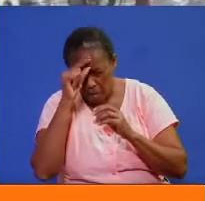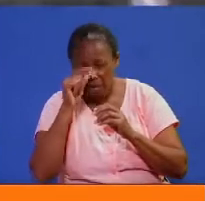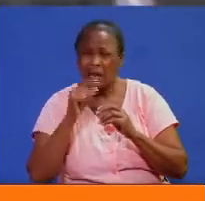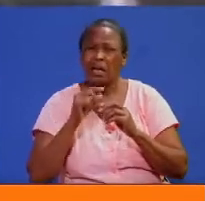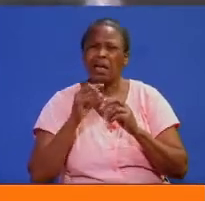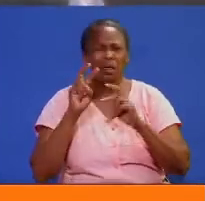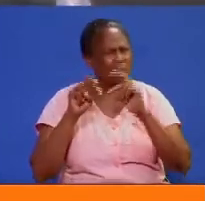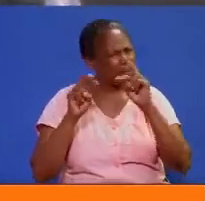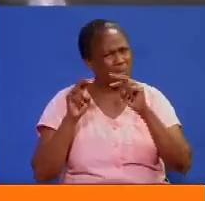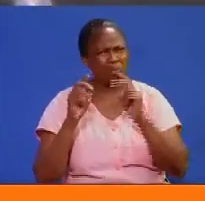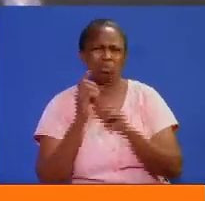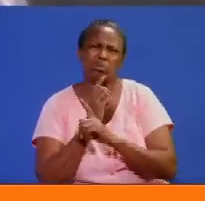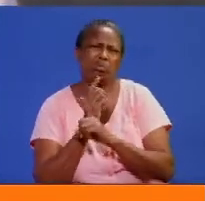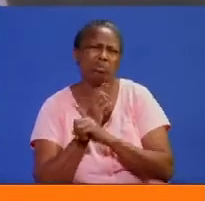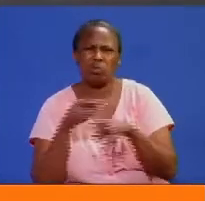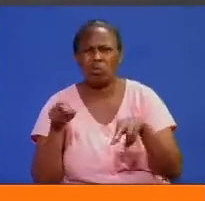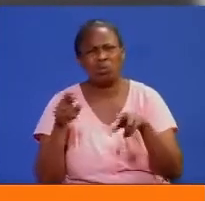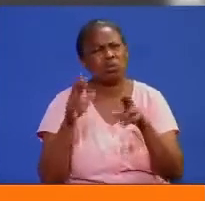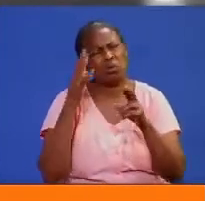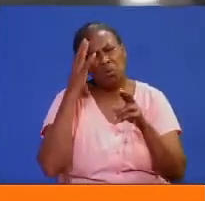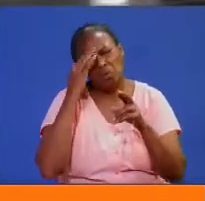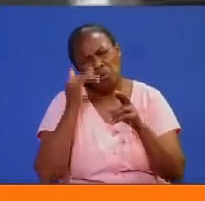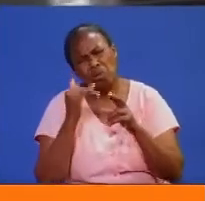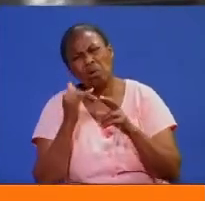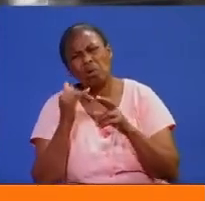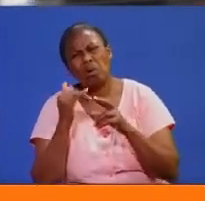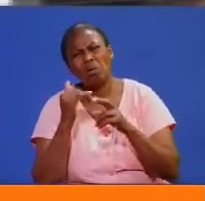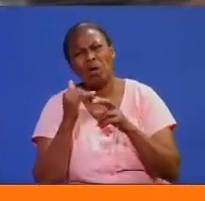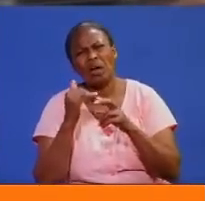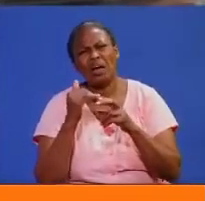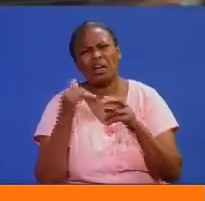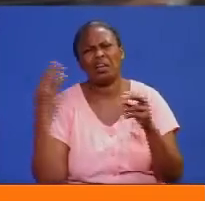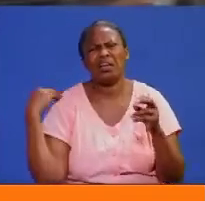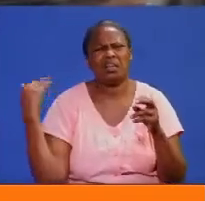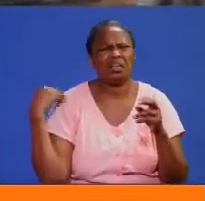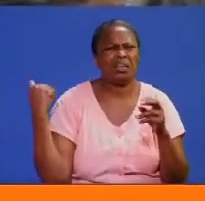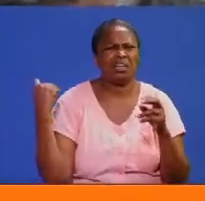routes for such events so as not to interfere with the daily activities.